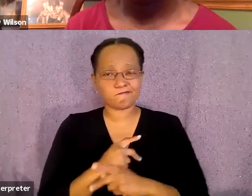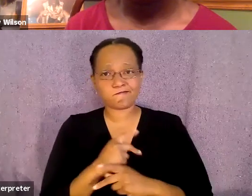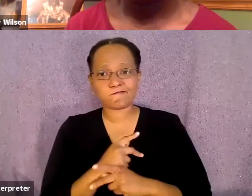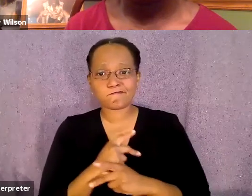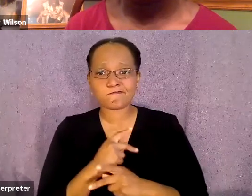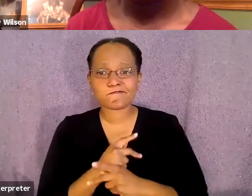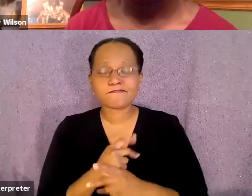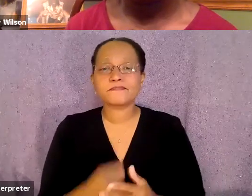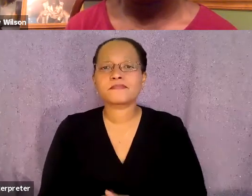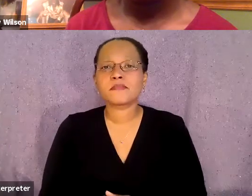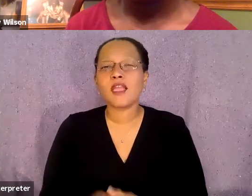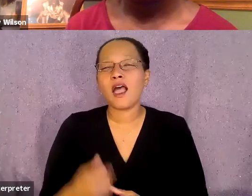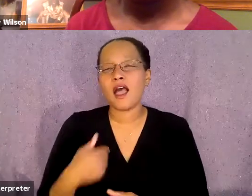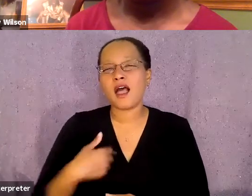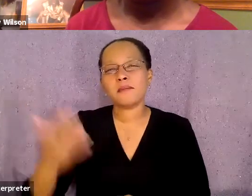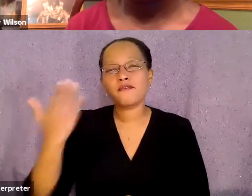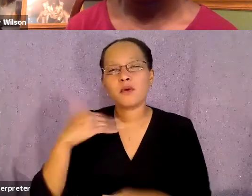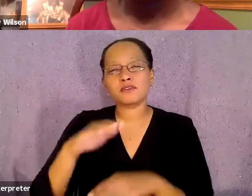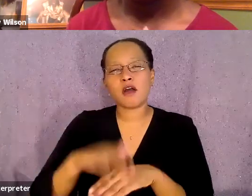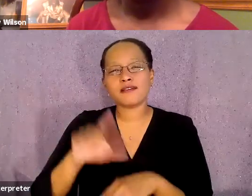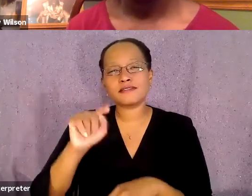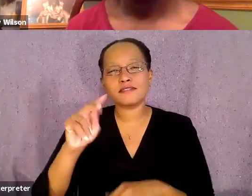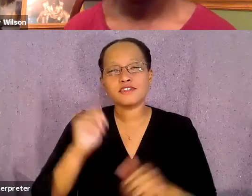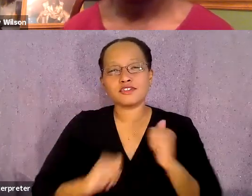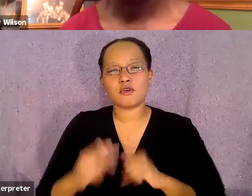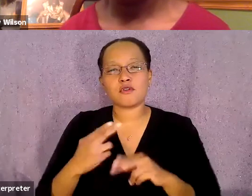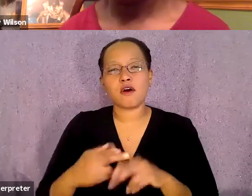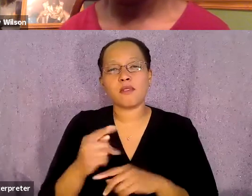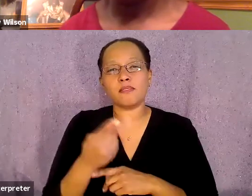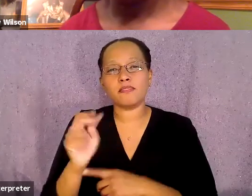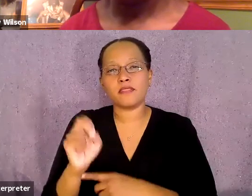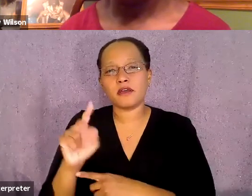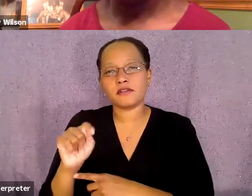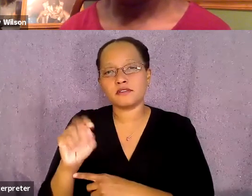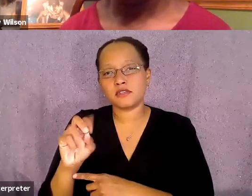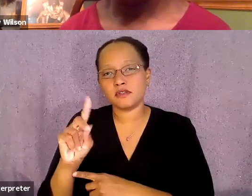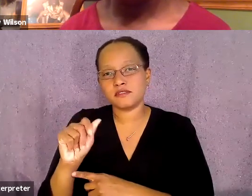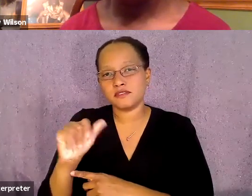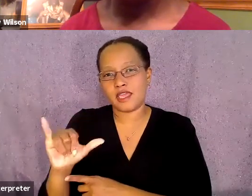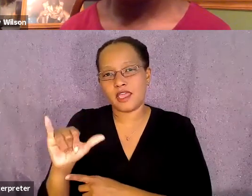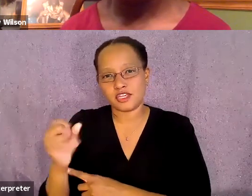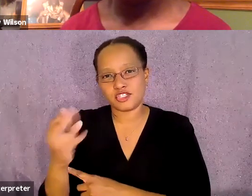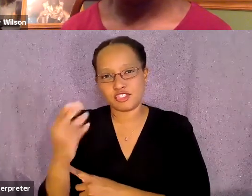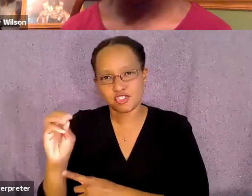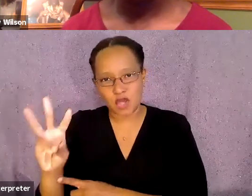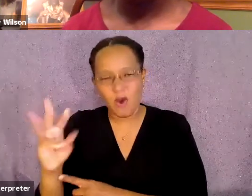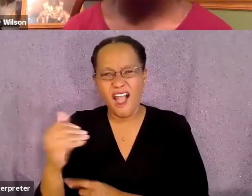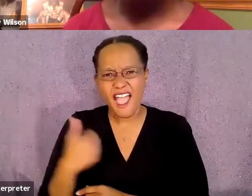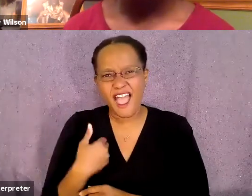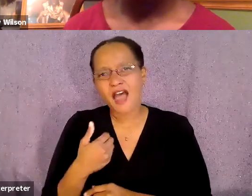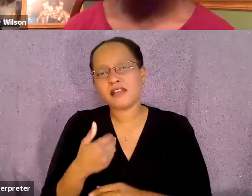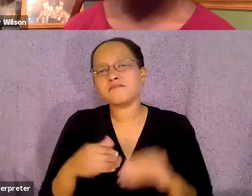When I did the Today Show, I had interviews lined up before the Today Show that had nothing to do with the Today Show.